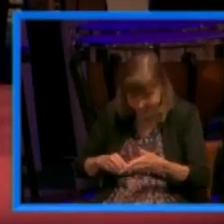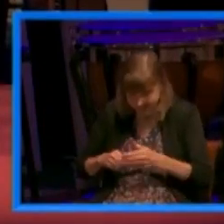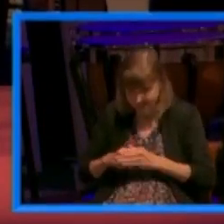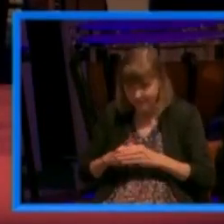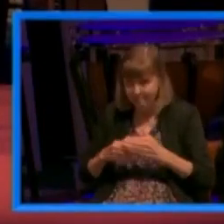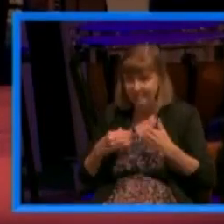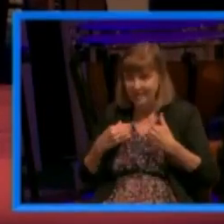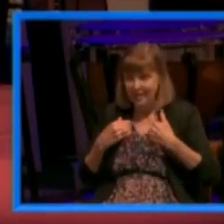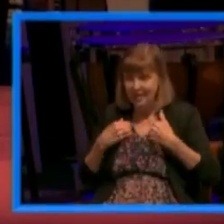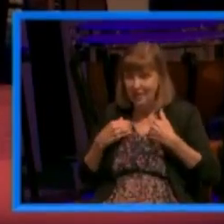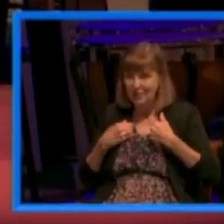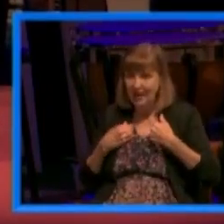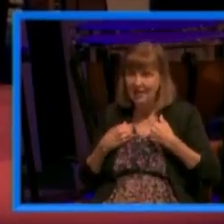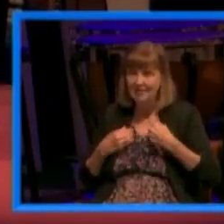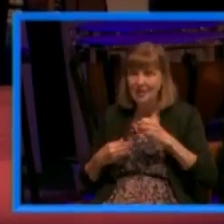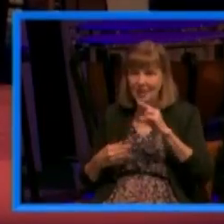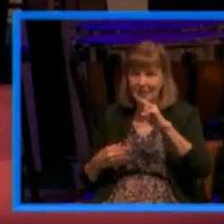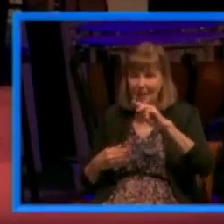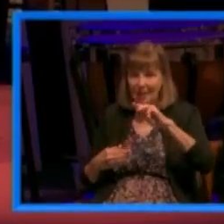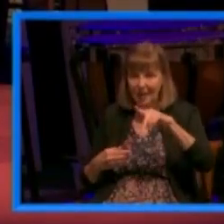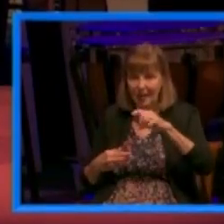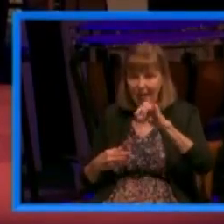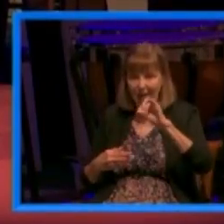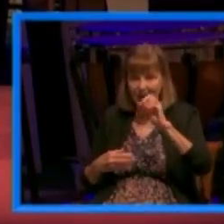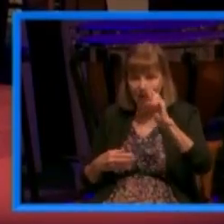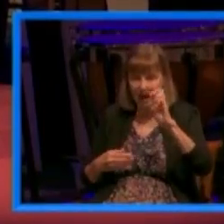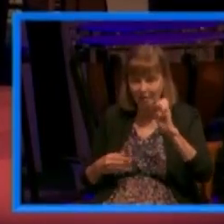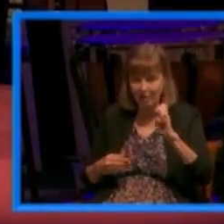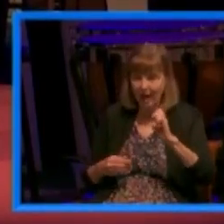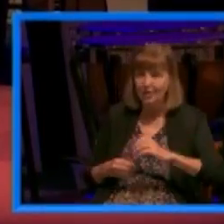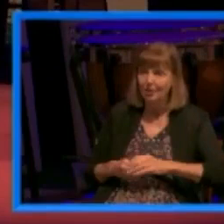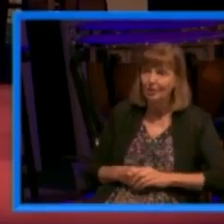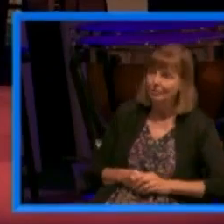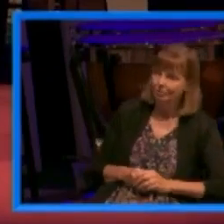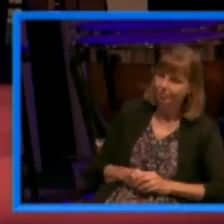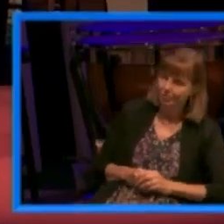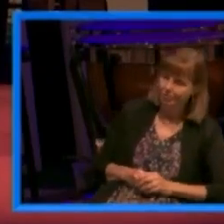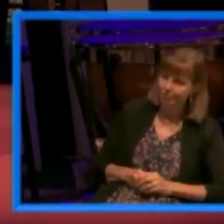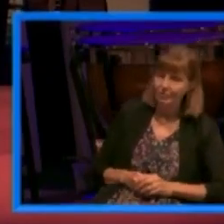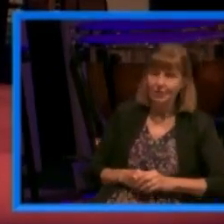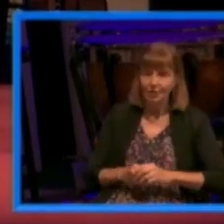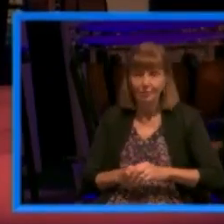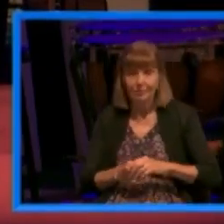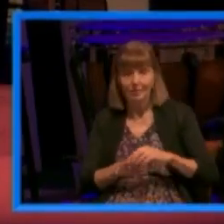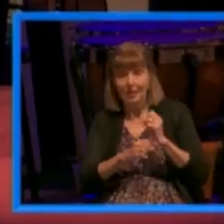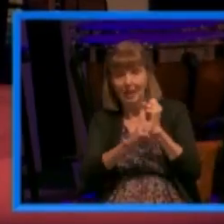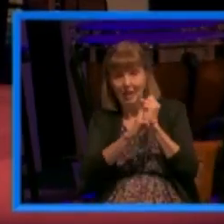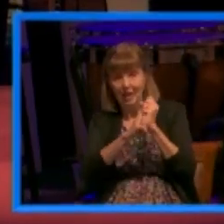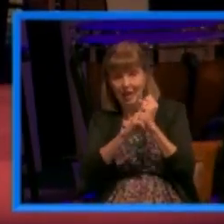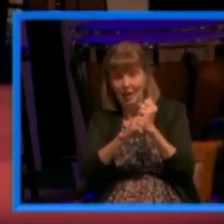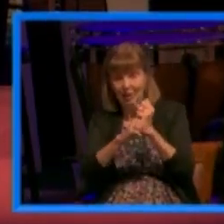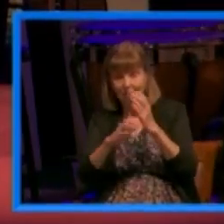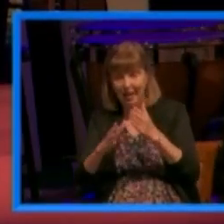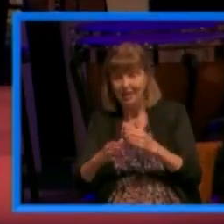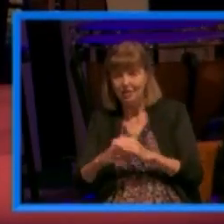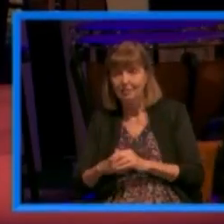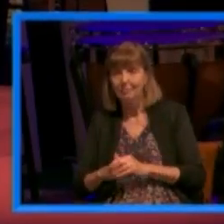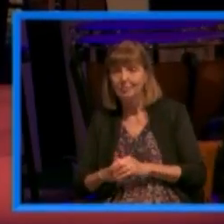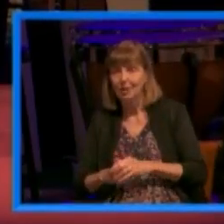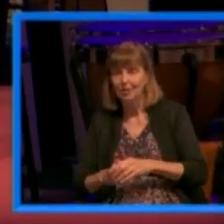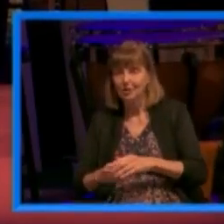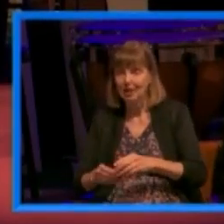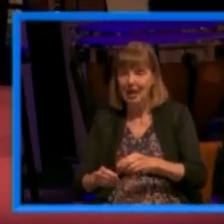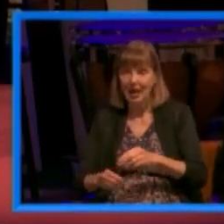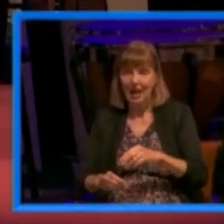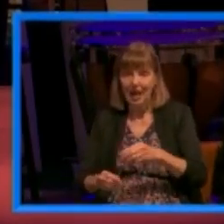umpire, and when you're batting, you step in there, and the pitcher will wind up, and he'll throw the ball, and if the ball